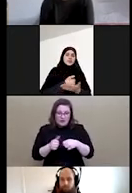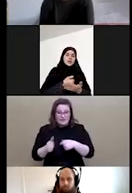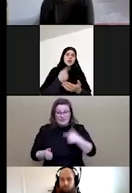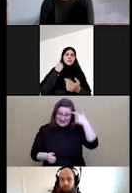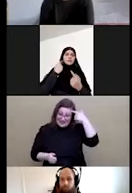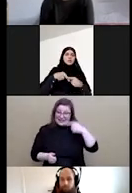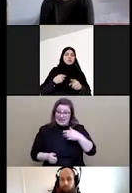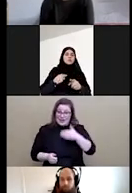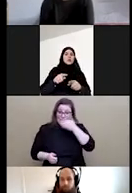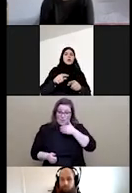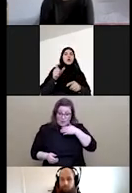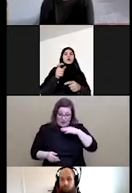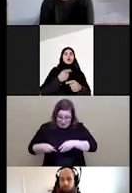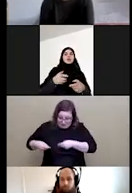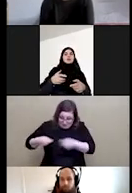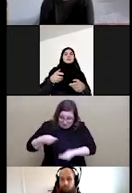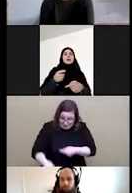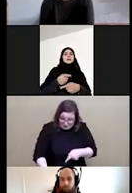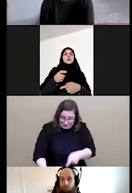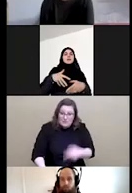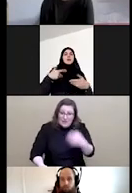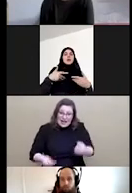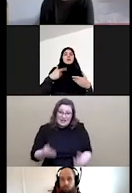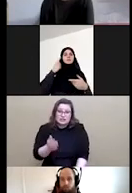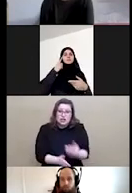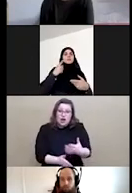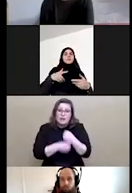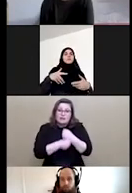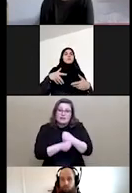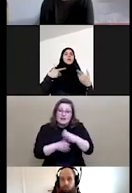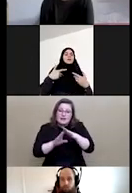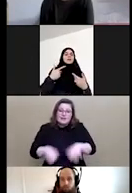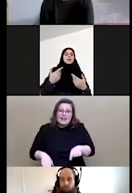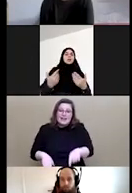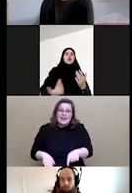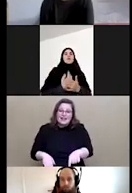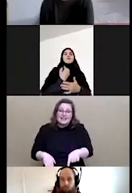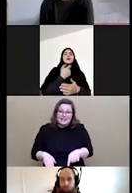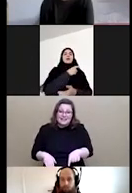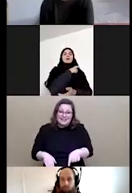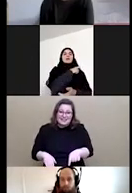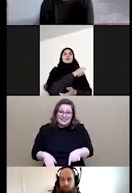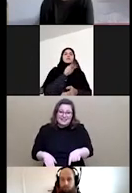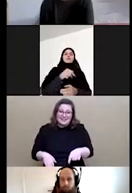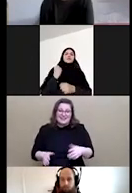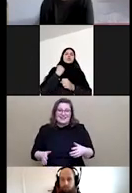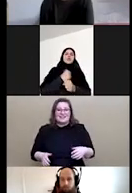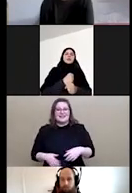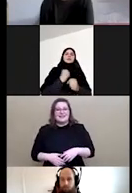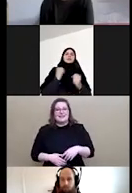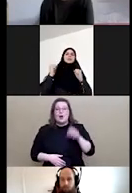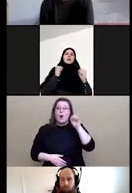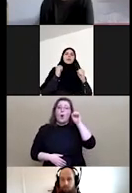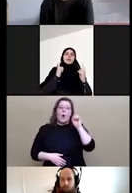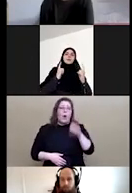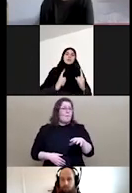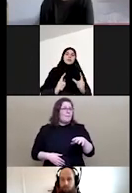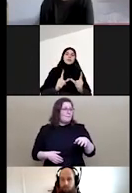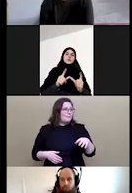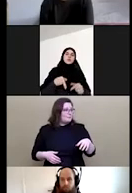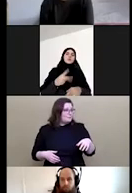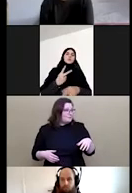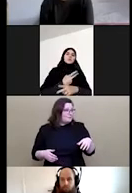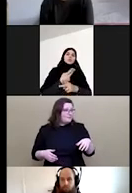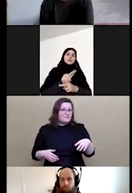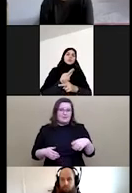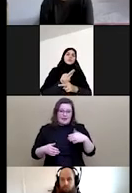generation that can bring a stable peace in this country. And if it's already youth as a group, it would be